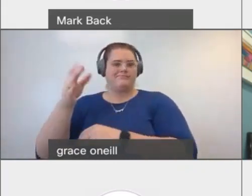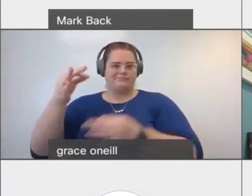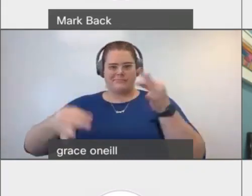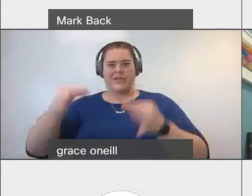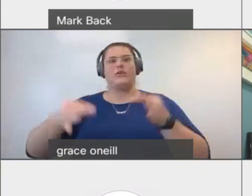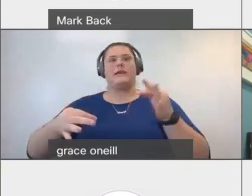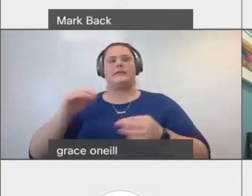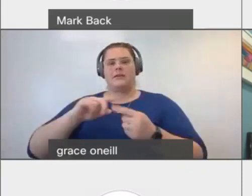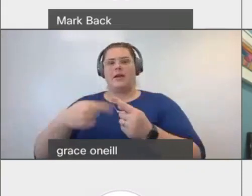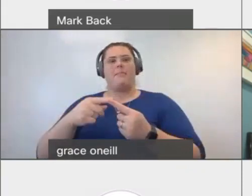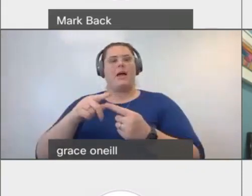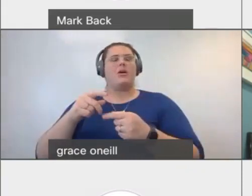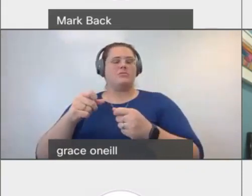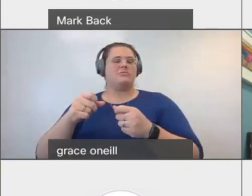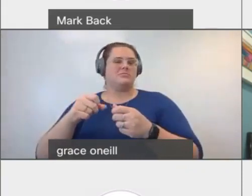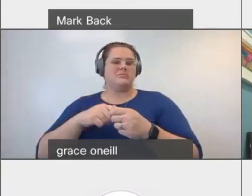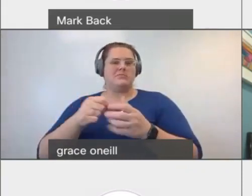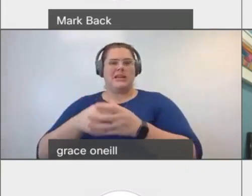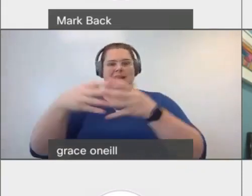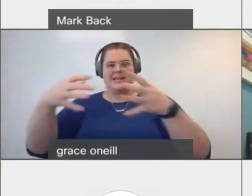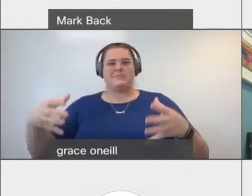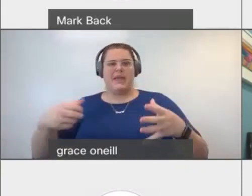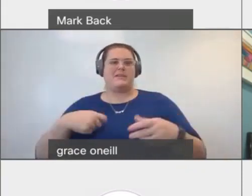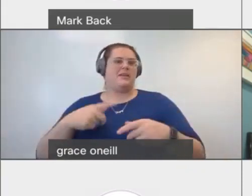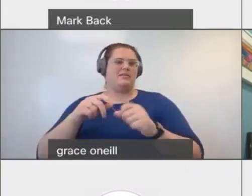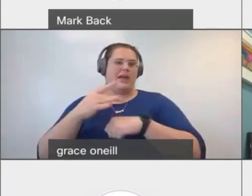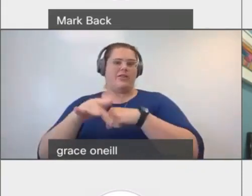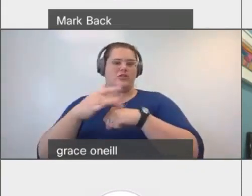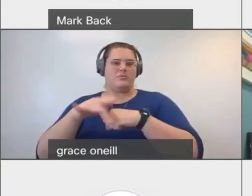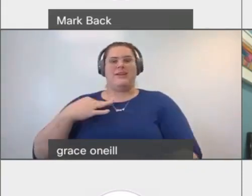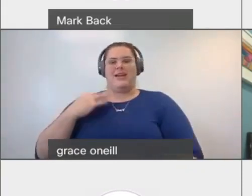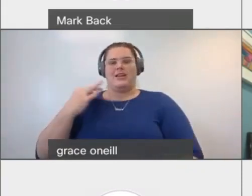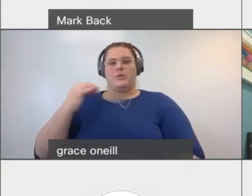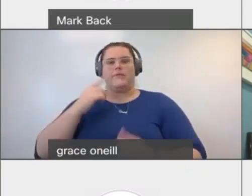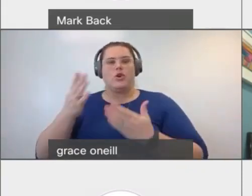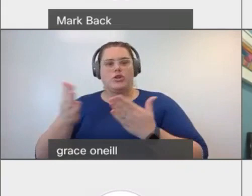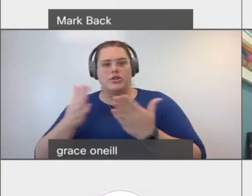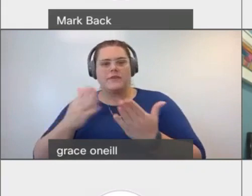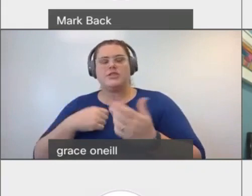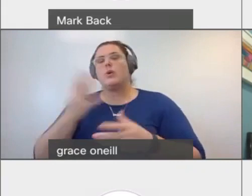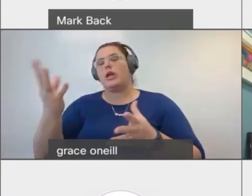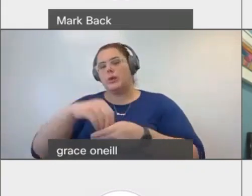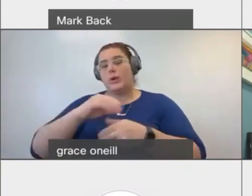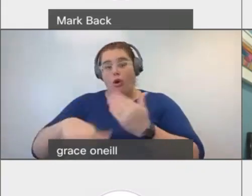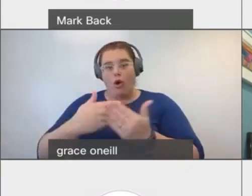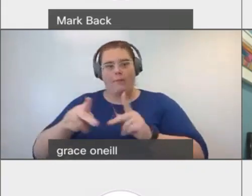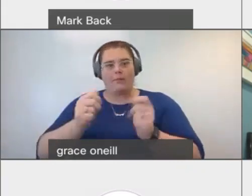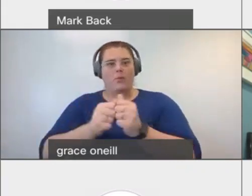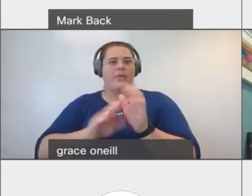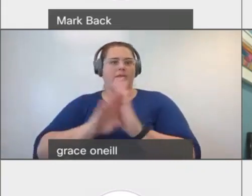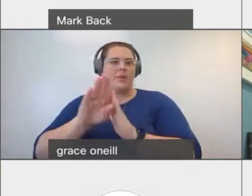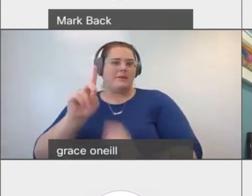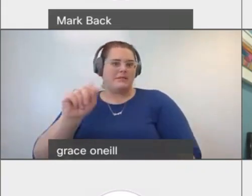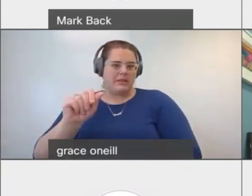expand eligibility for services through DDA to include all people with developmental disabilities. That hearing is at